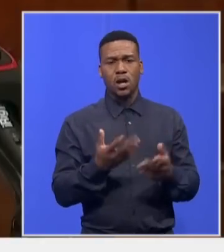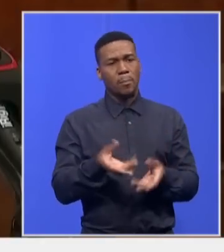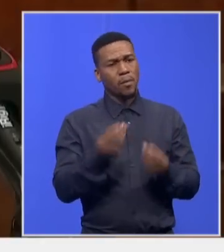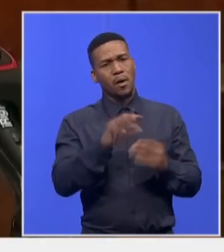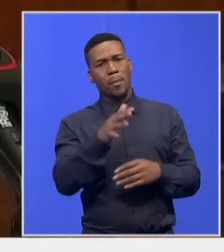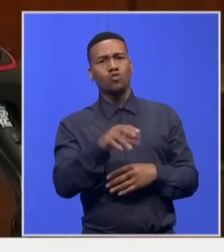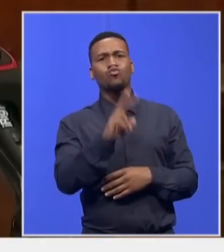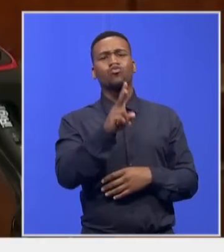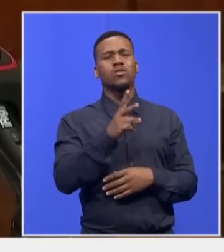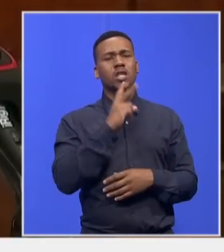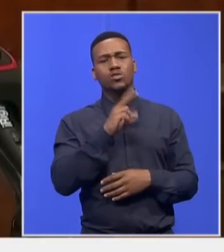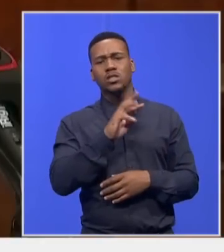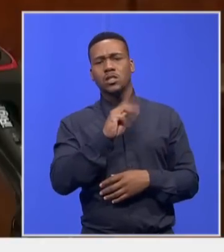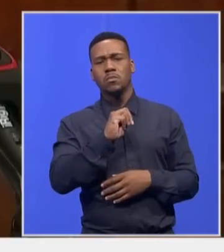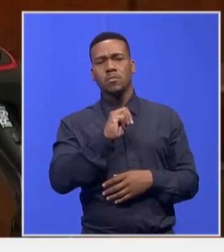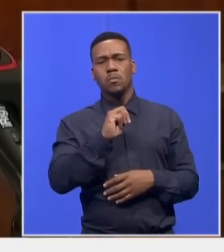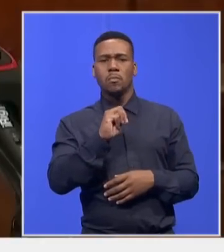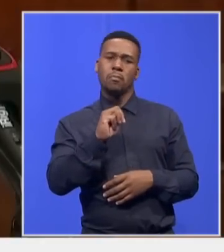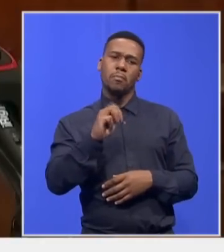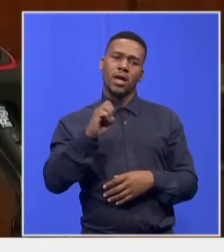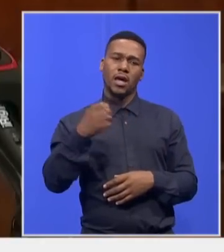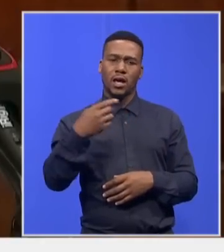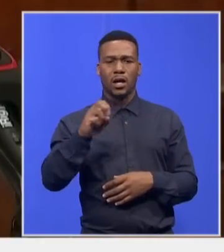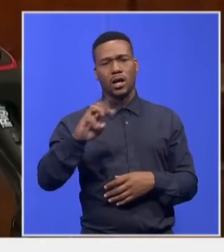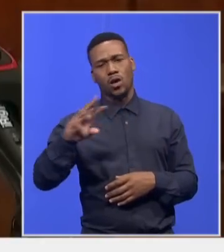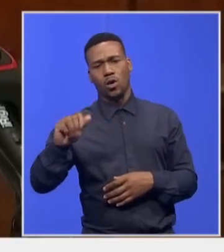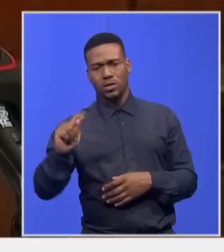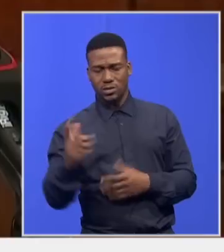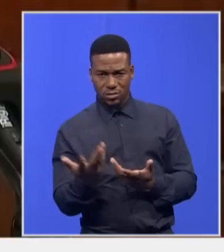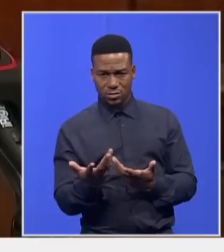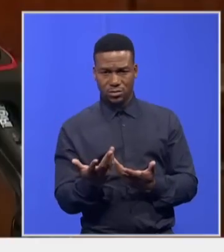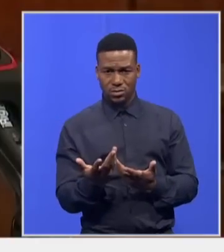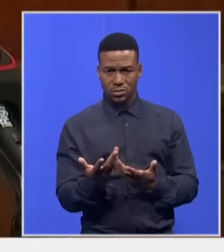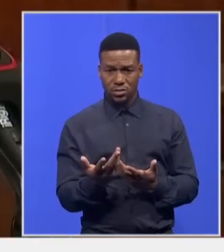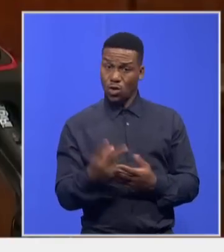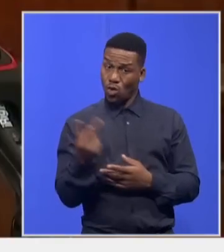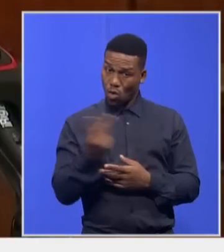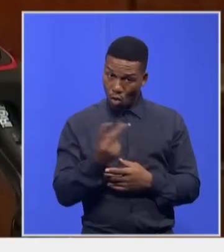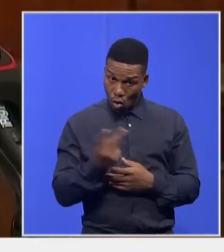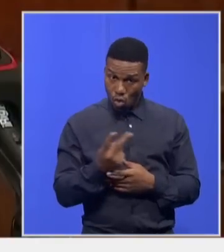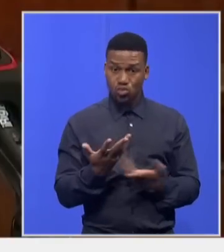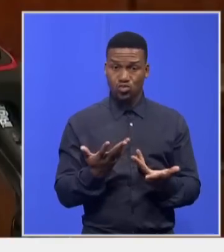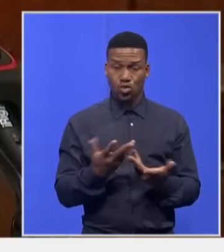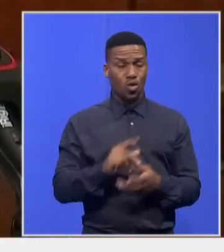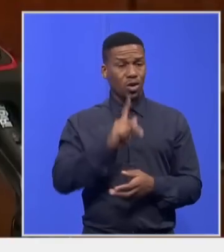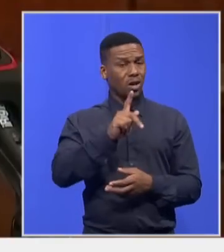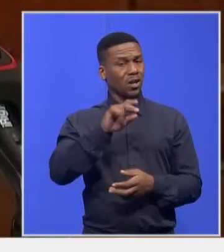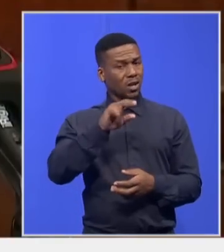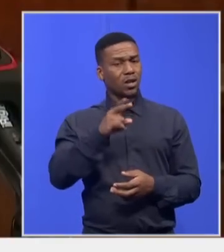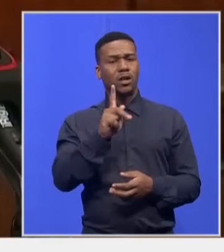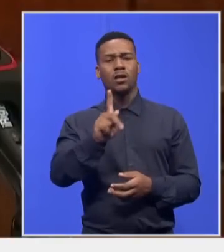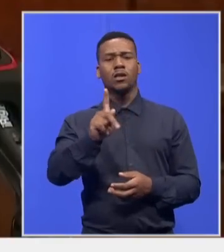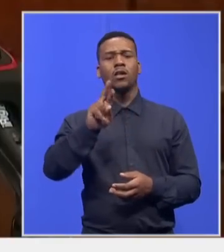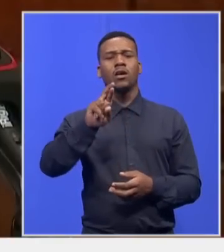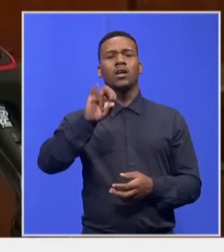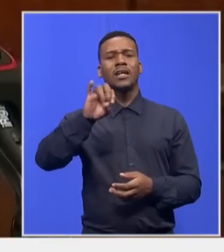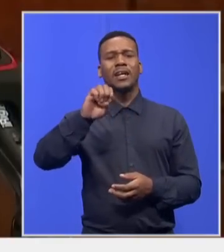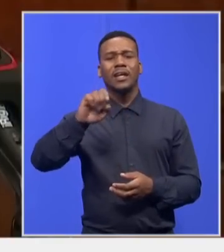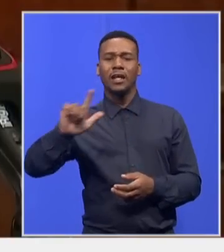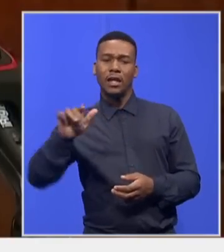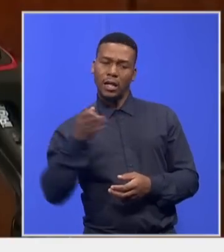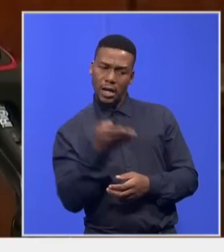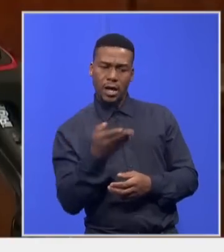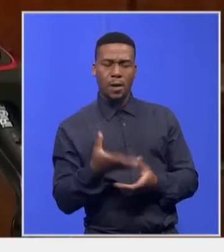And then just on the cooling towers, as Krill was raising and others, there's another 900 megawatts. So if you